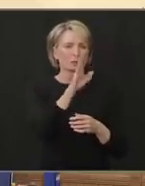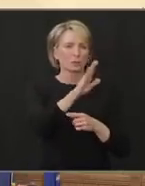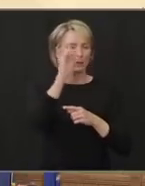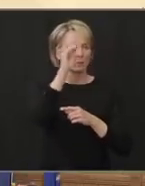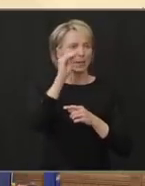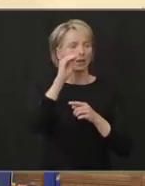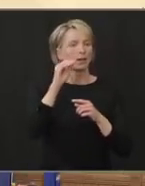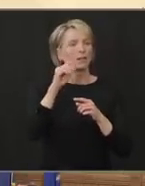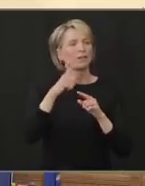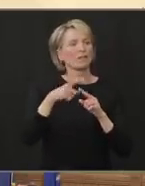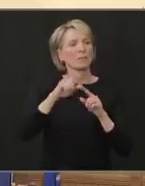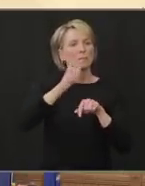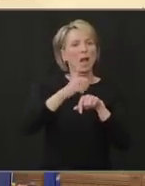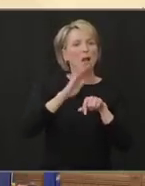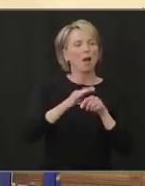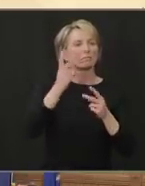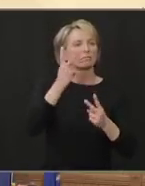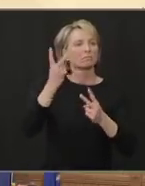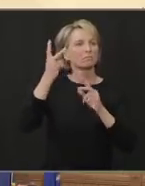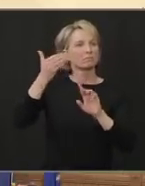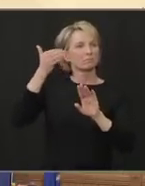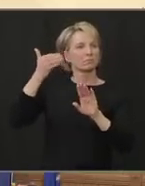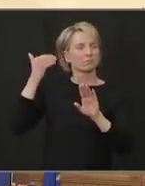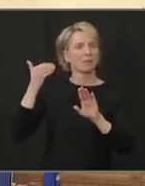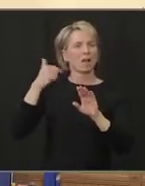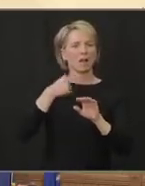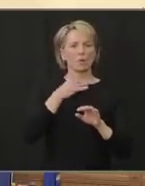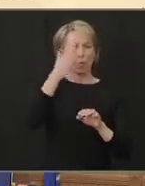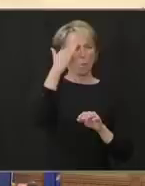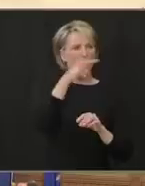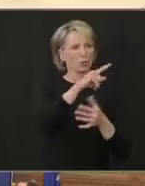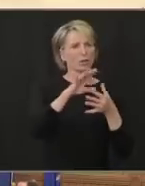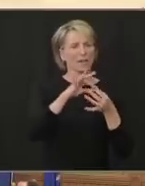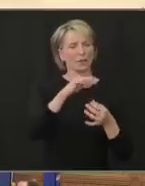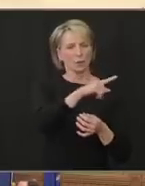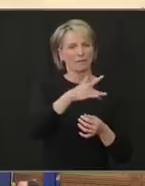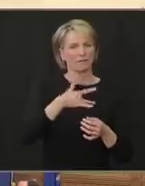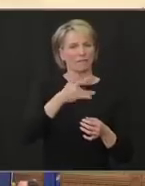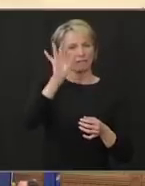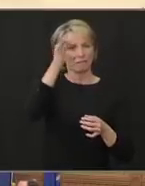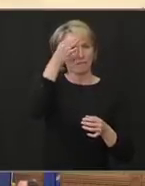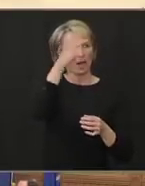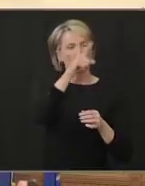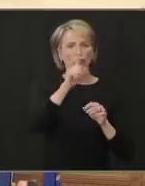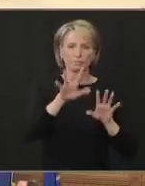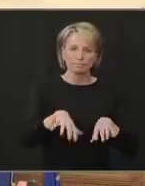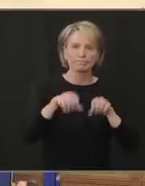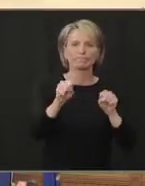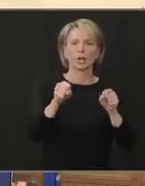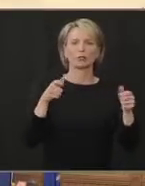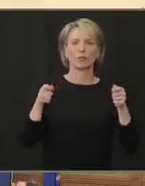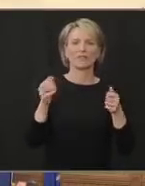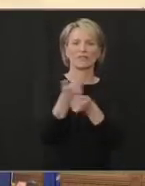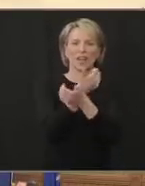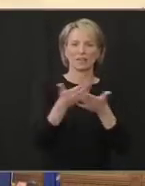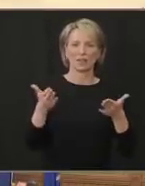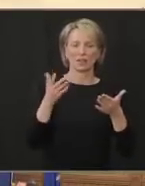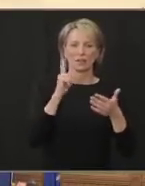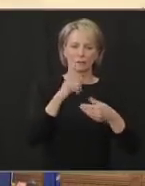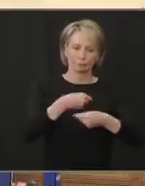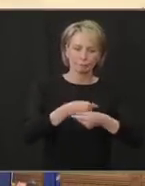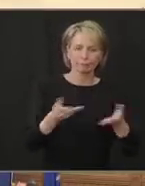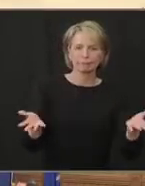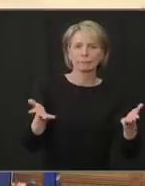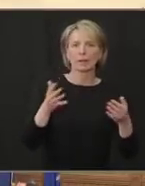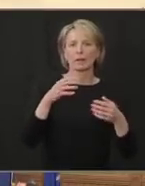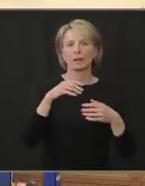makes you think that it would be more efficient to have the federal government take control, in essence, under the Defense Production Act or any